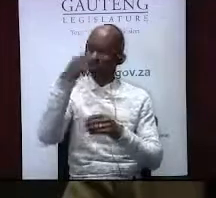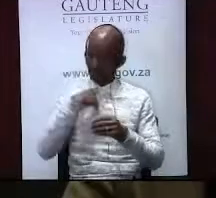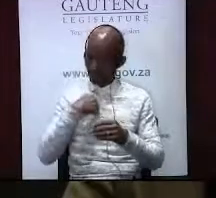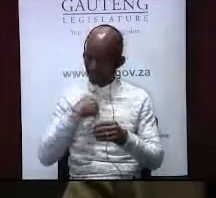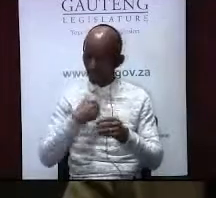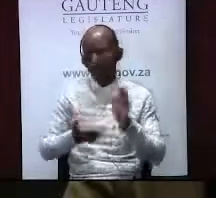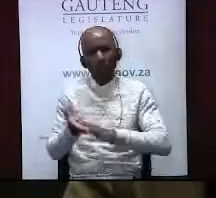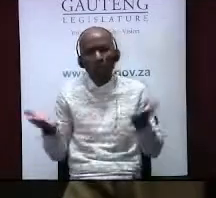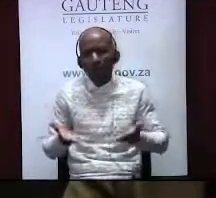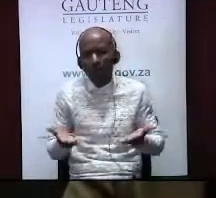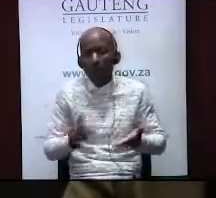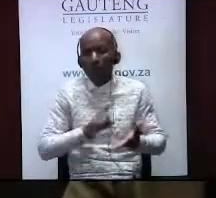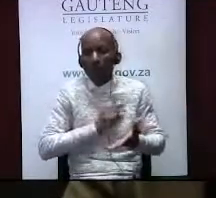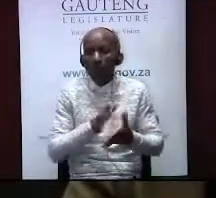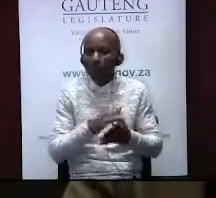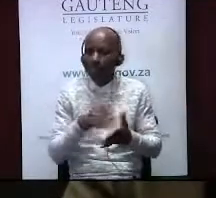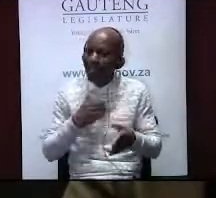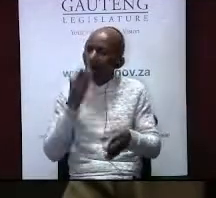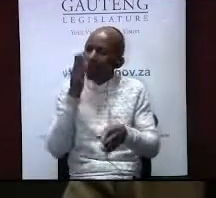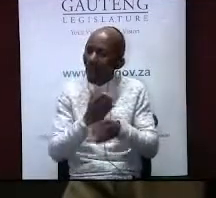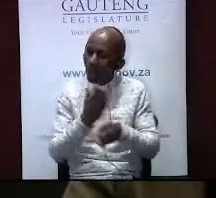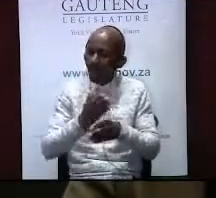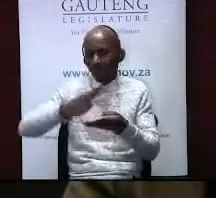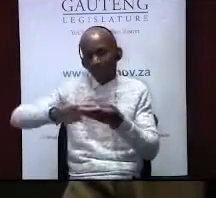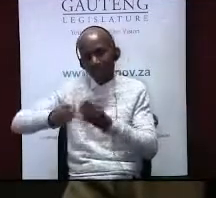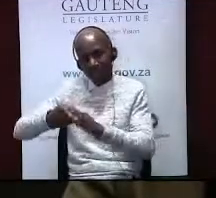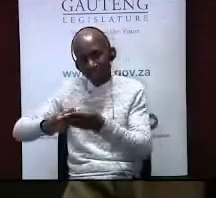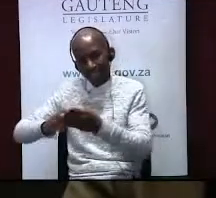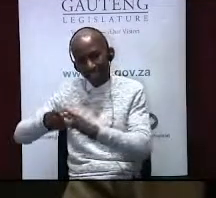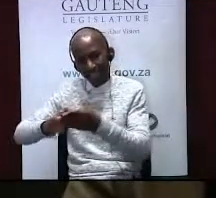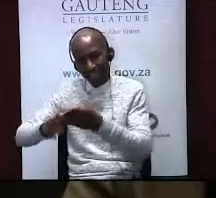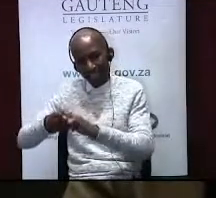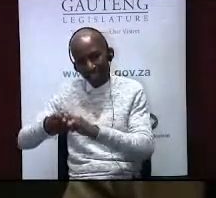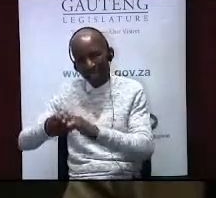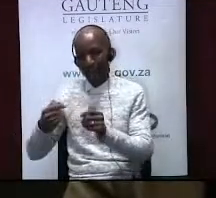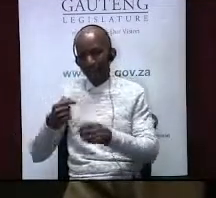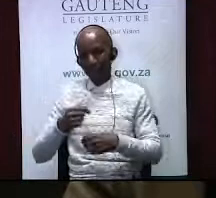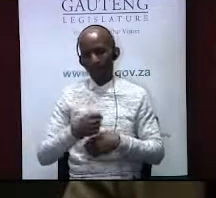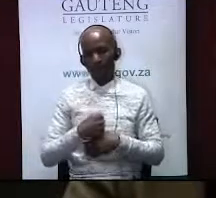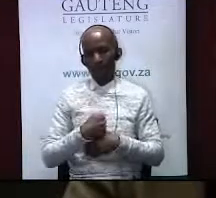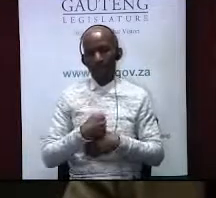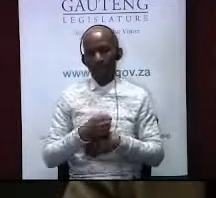be? Because I was working in community.